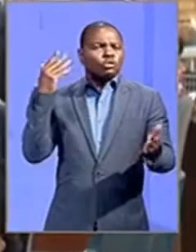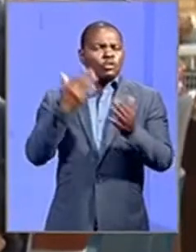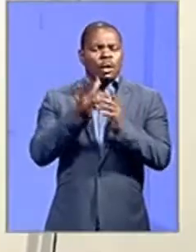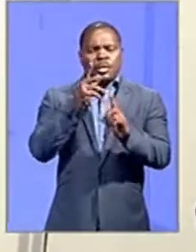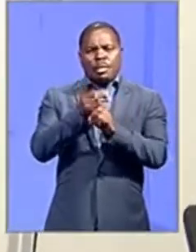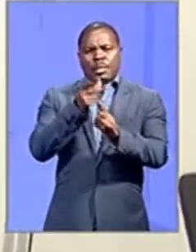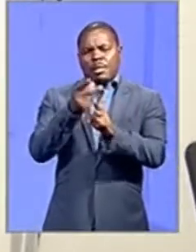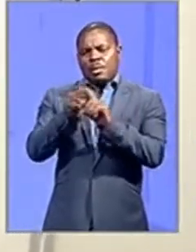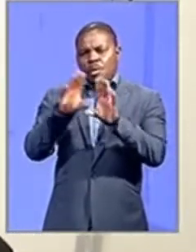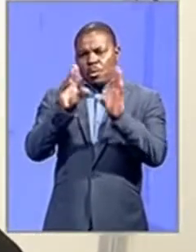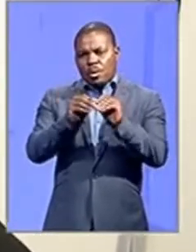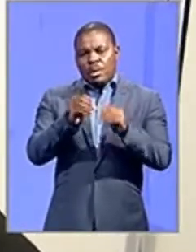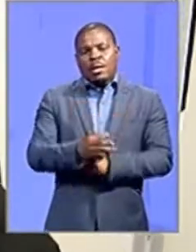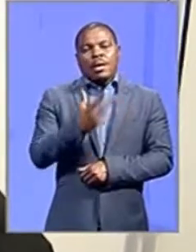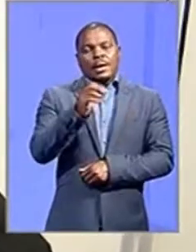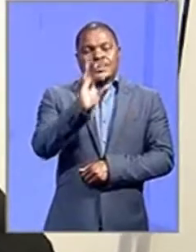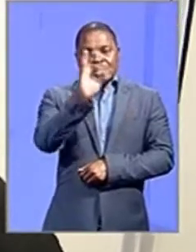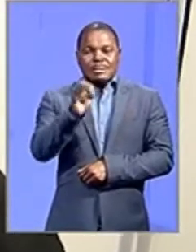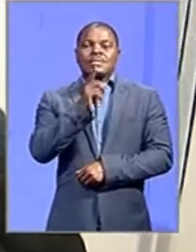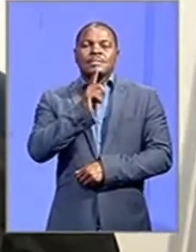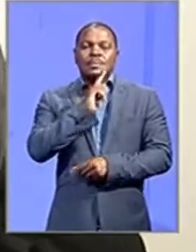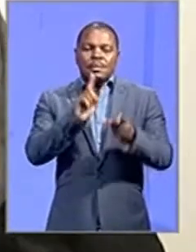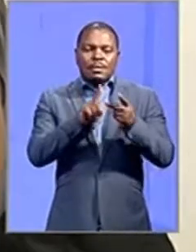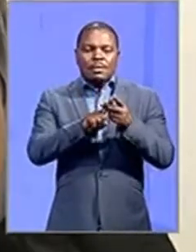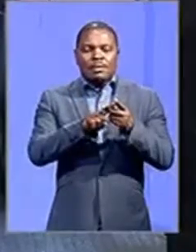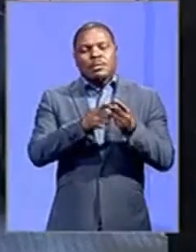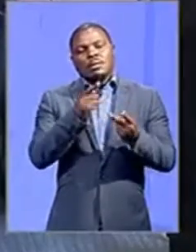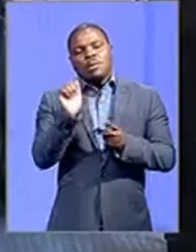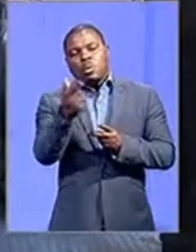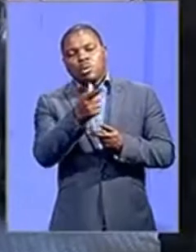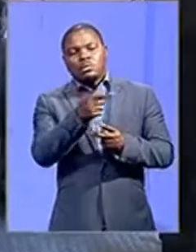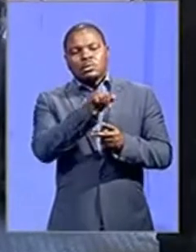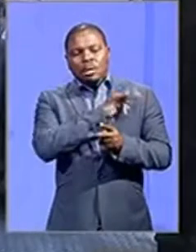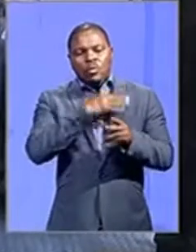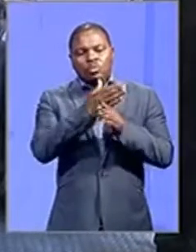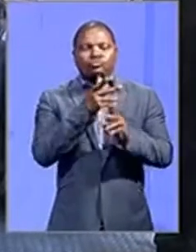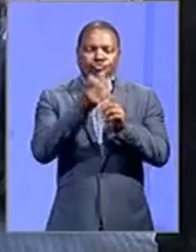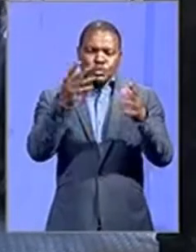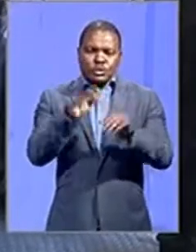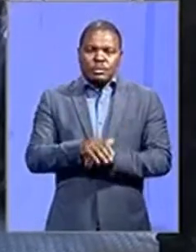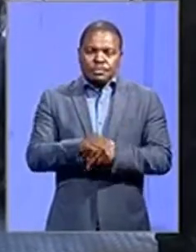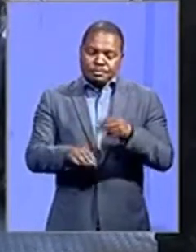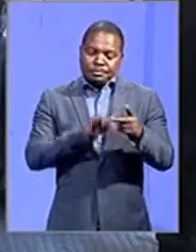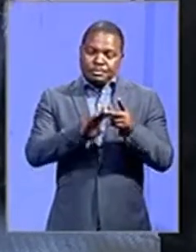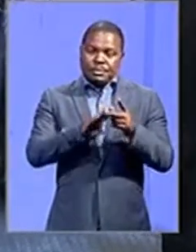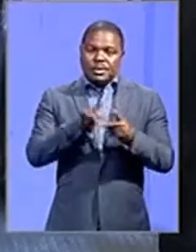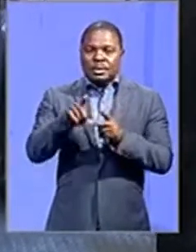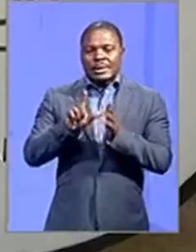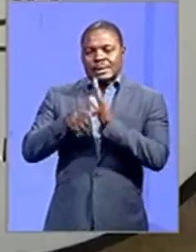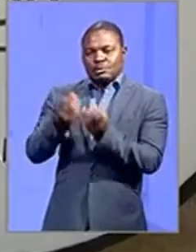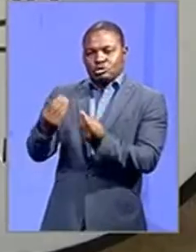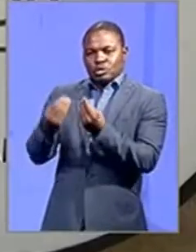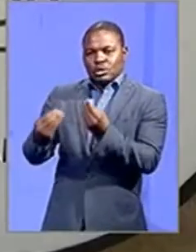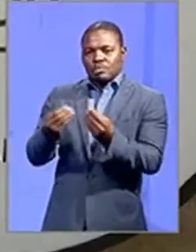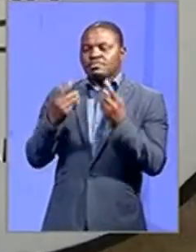entile diphesente tse 90 tsa barutabana le badiredi ba tlaleletso. Tona o etetse gape sekolo sa barutwana ba ba sa